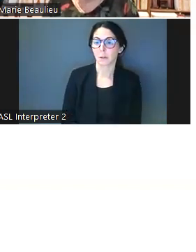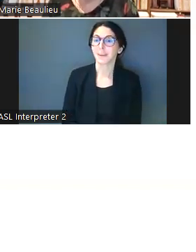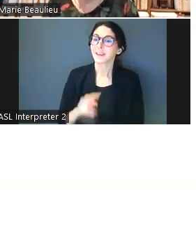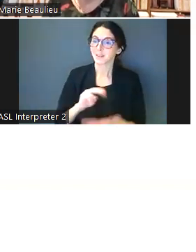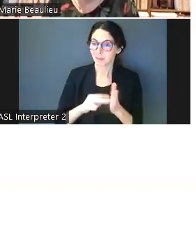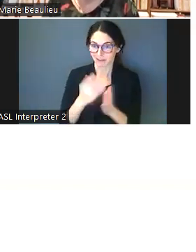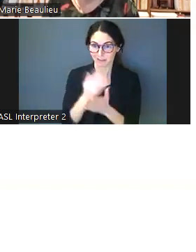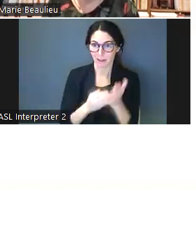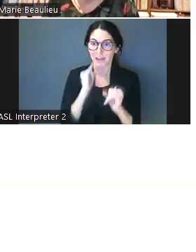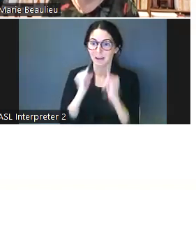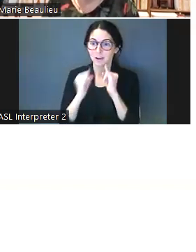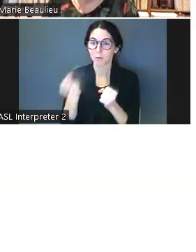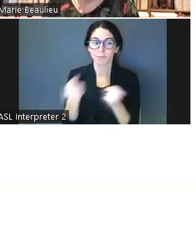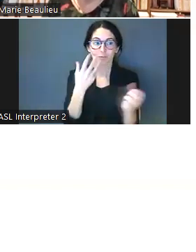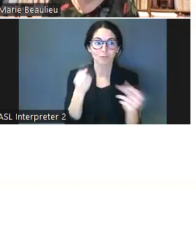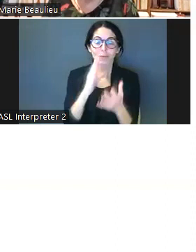social